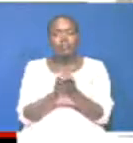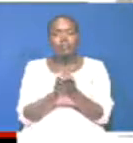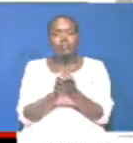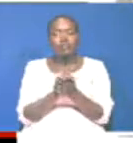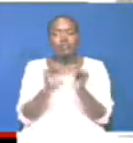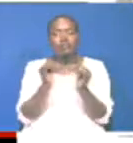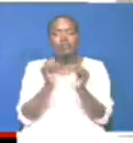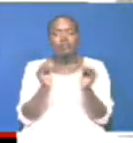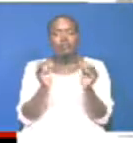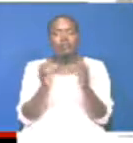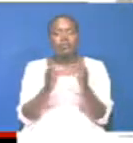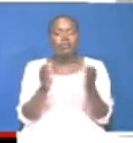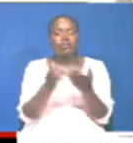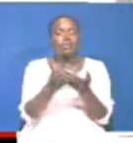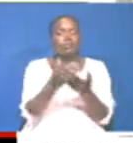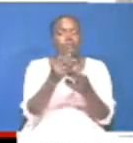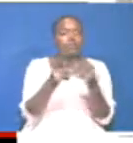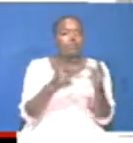process, what was it?